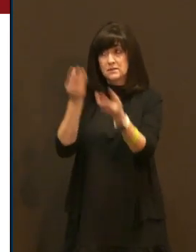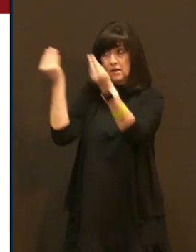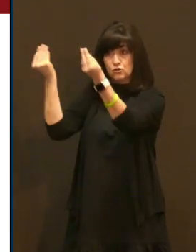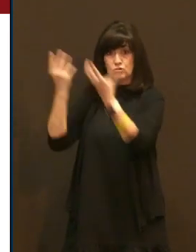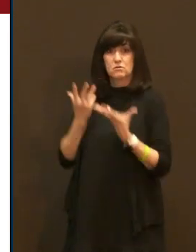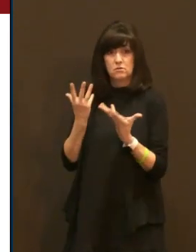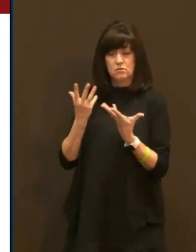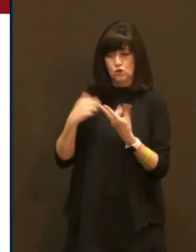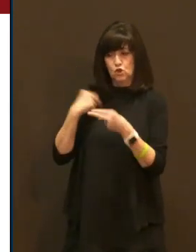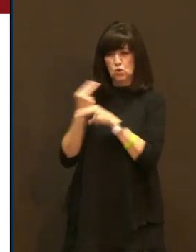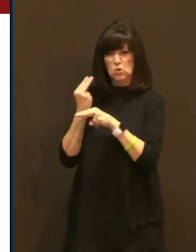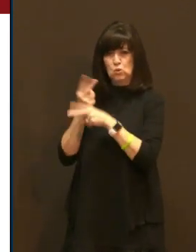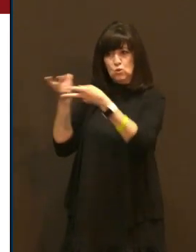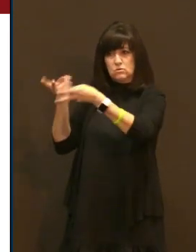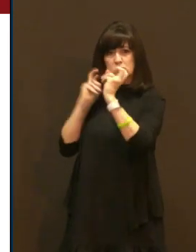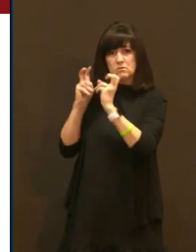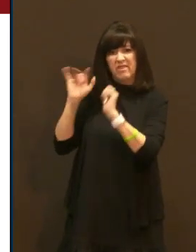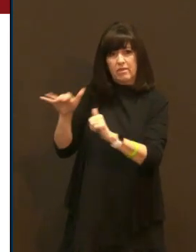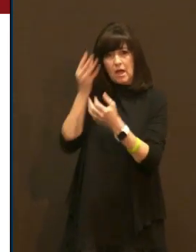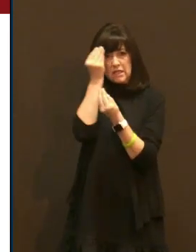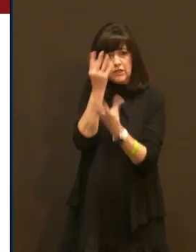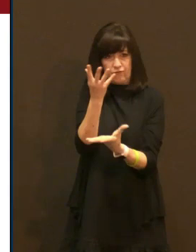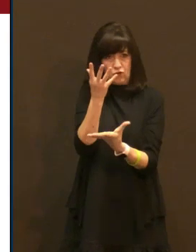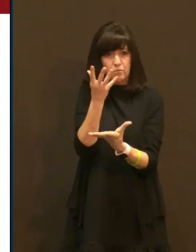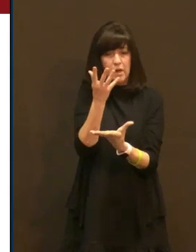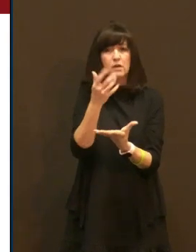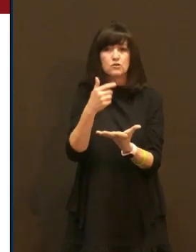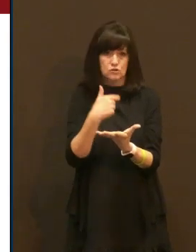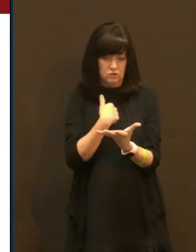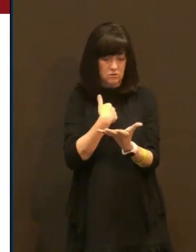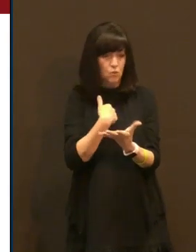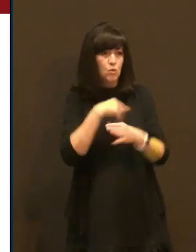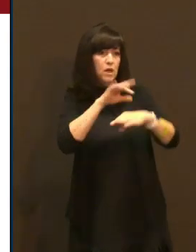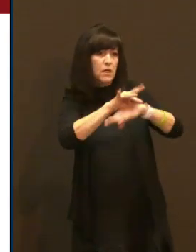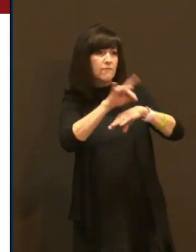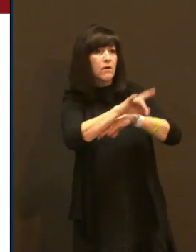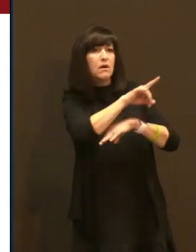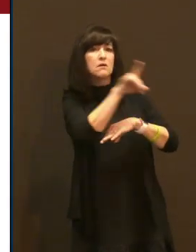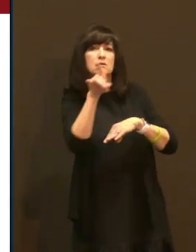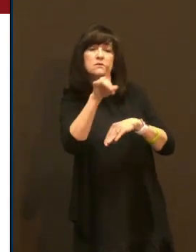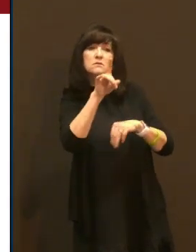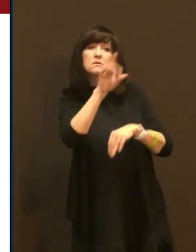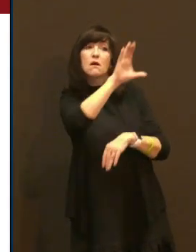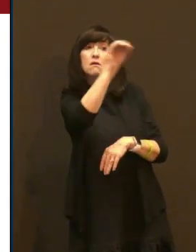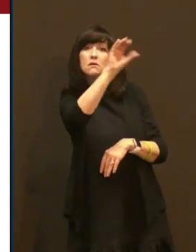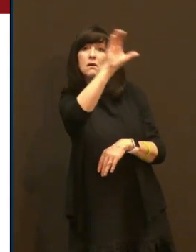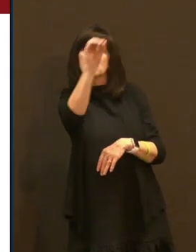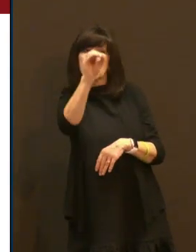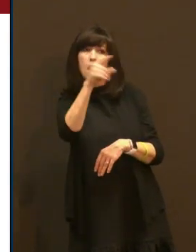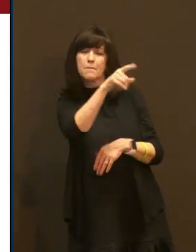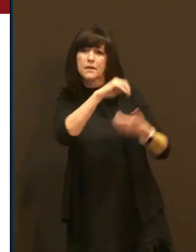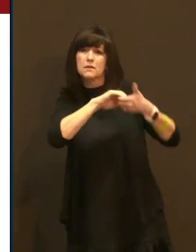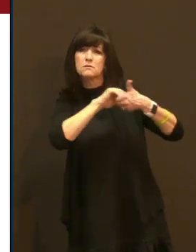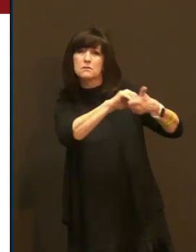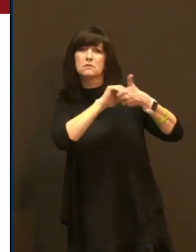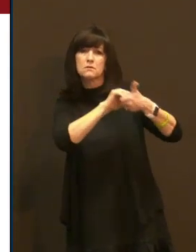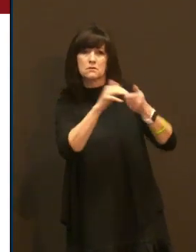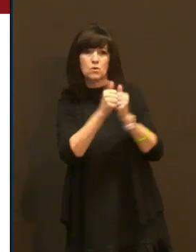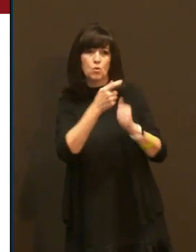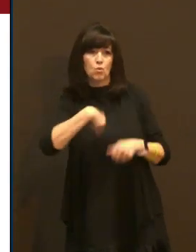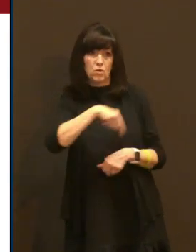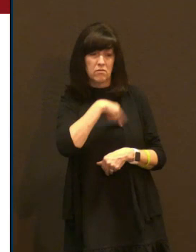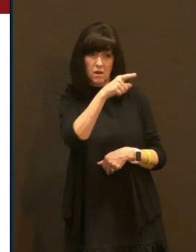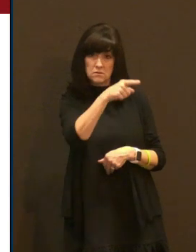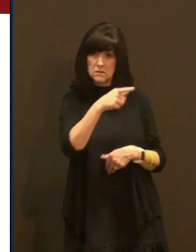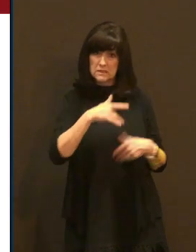And we're advising employers to coordinate with us, especially if they have any questions, concerns,